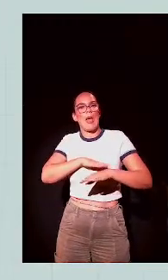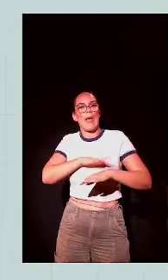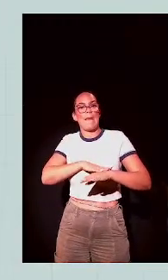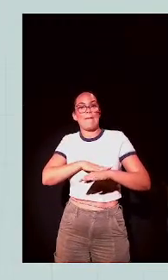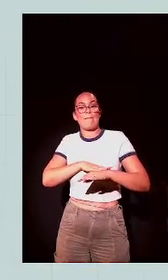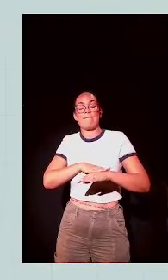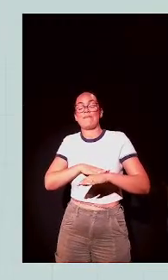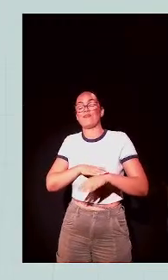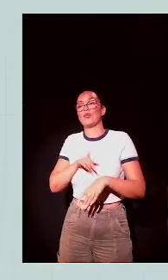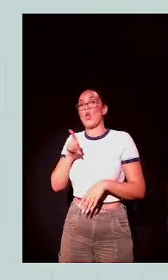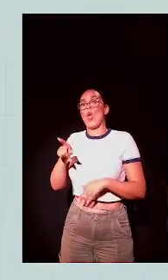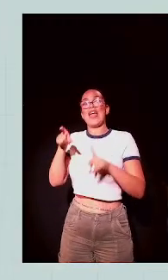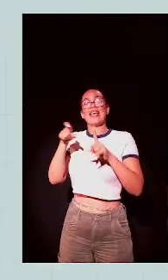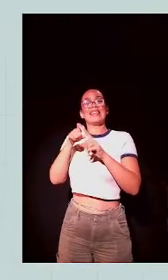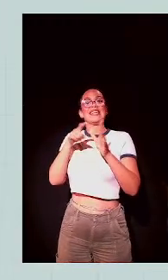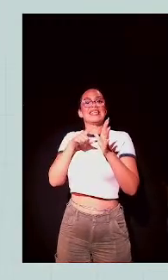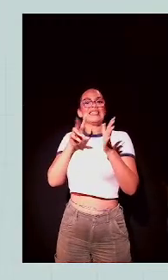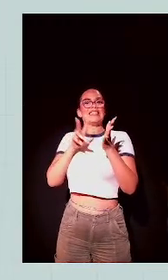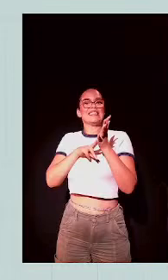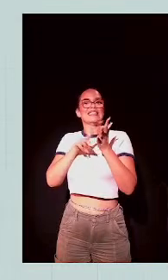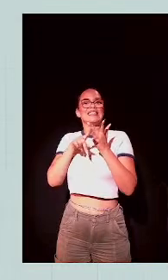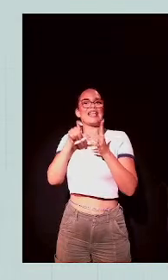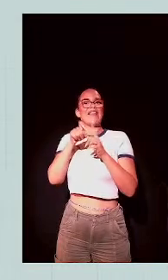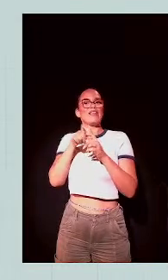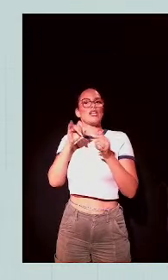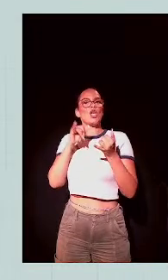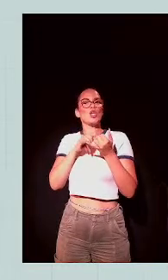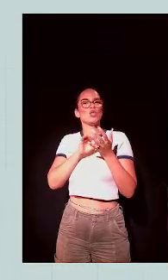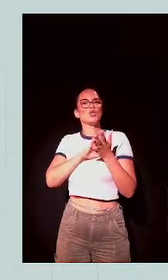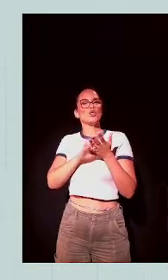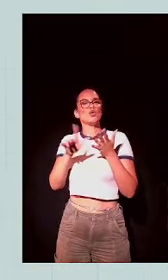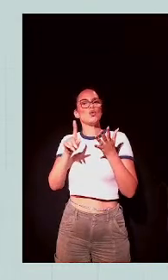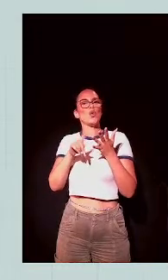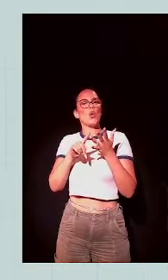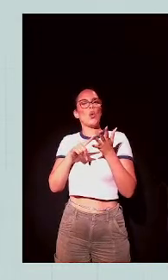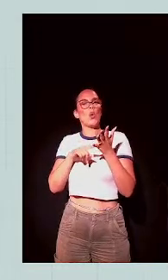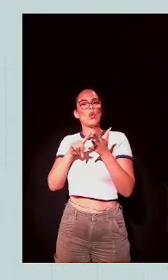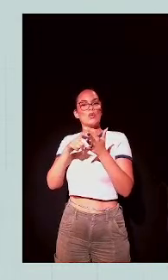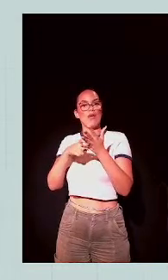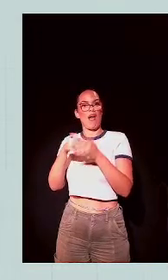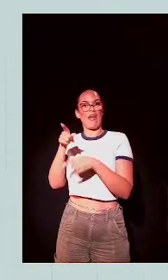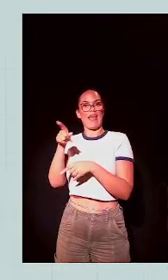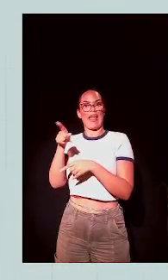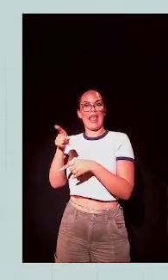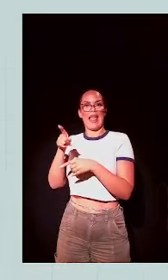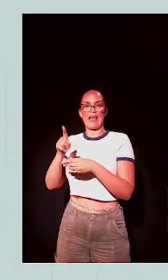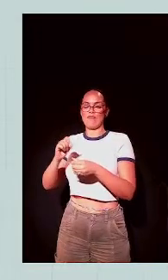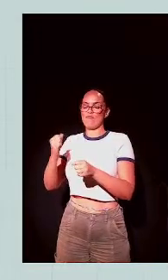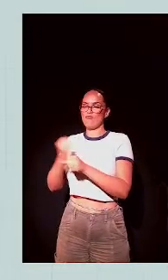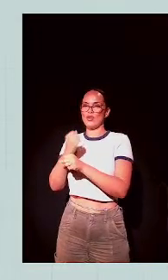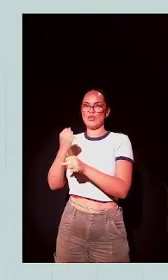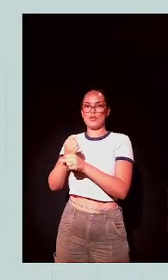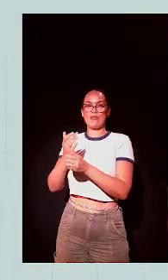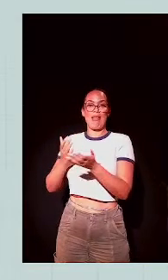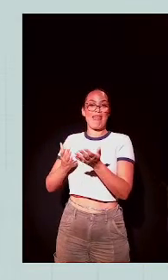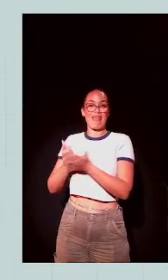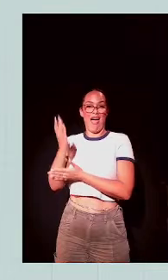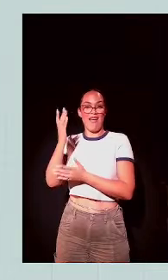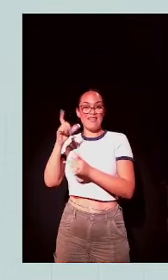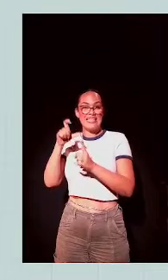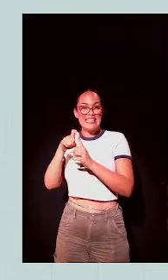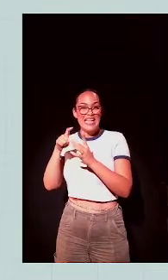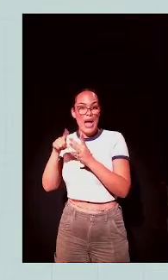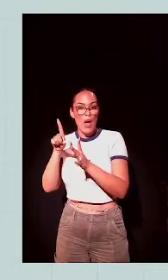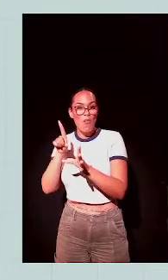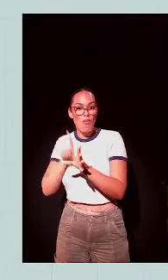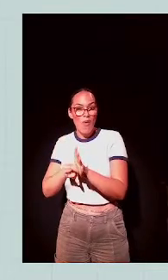Tudor derived. Tudor produced some of the first DIY live electronics. He put them together